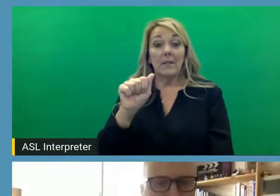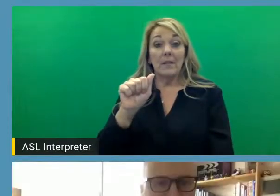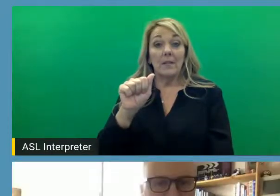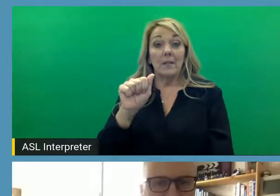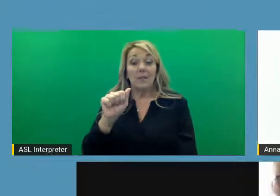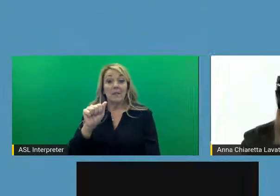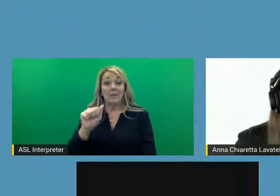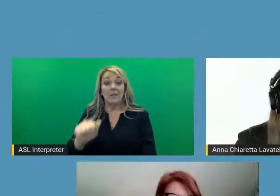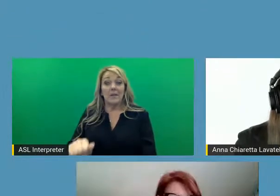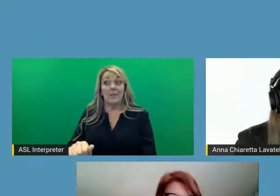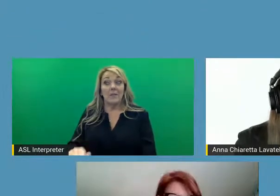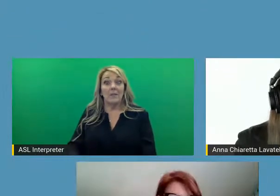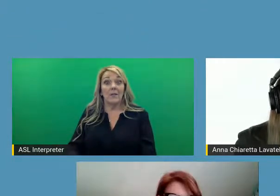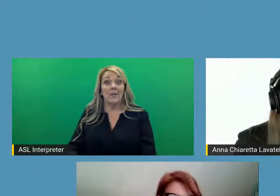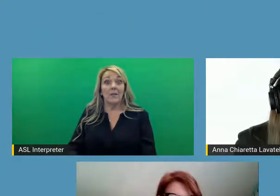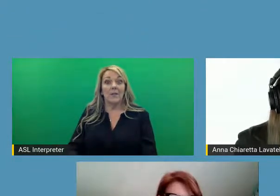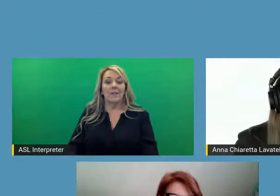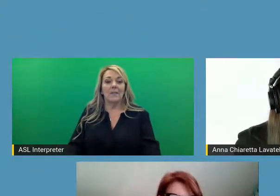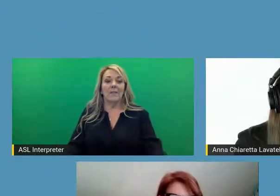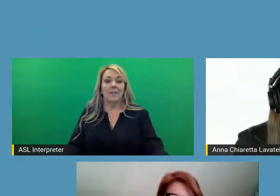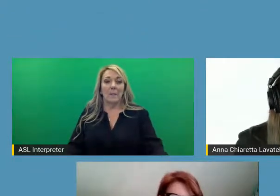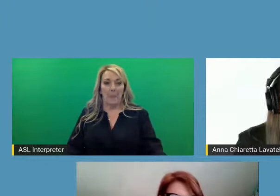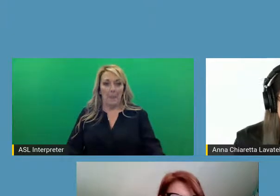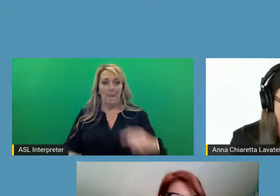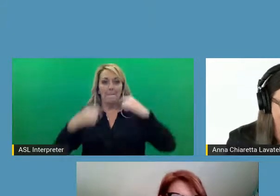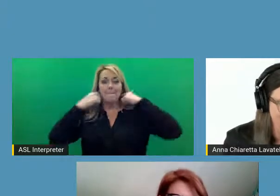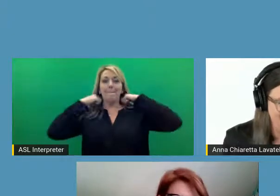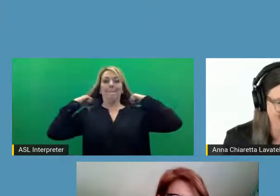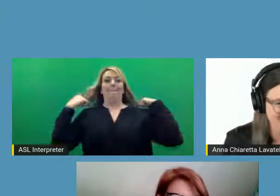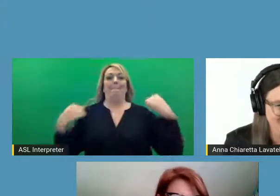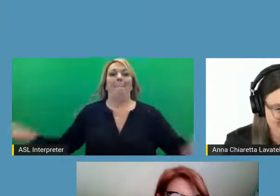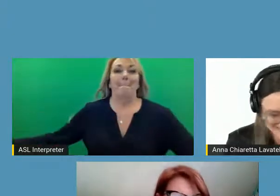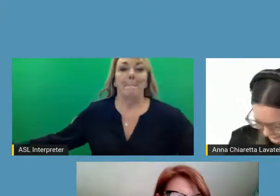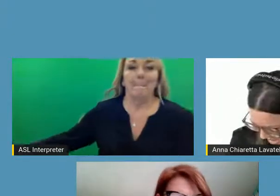Whew. I'm a little out of breath.